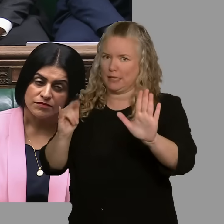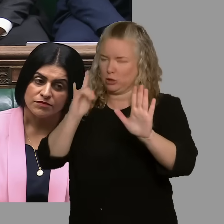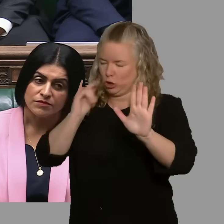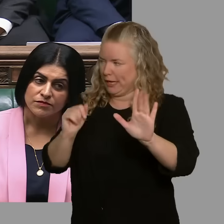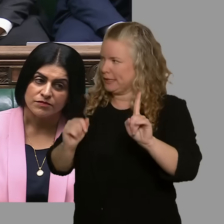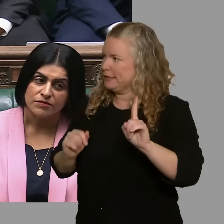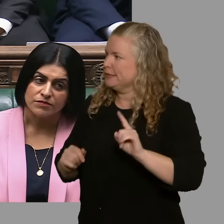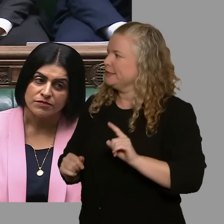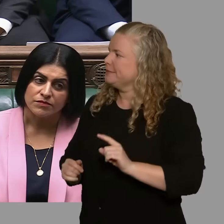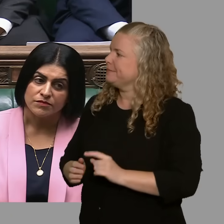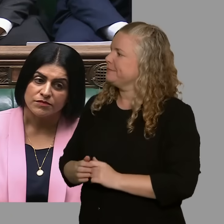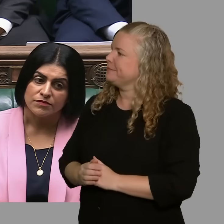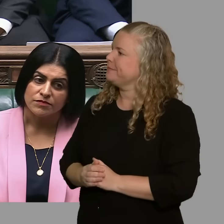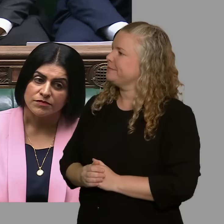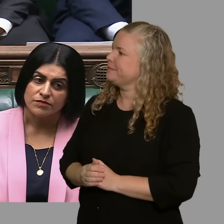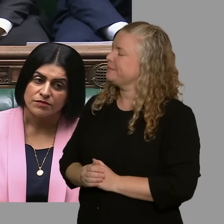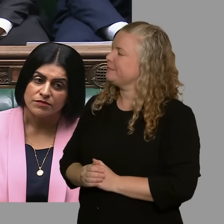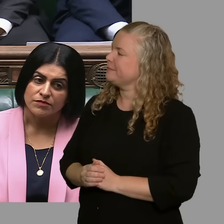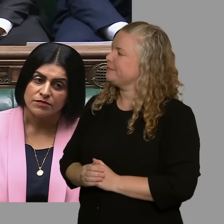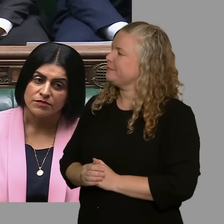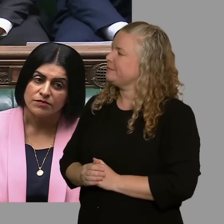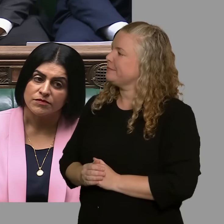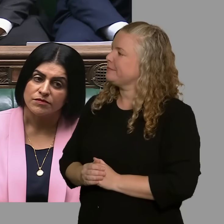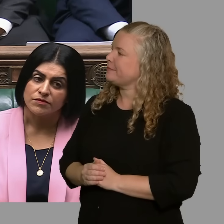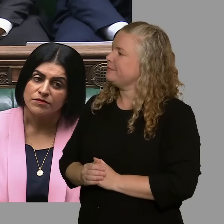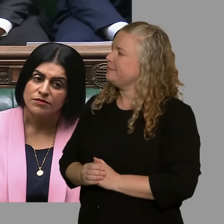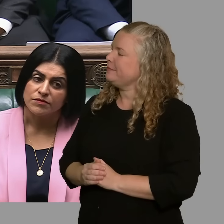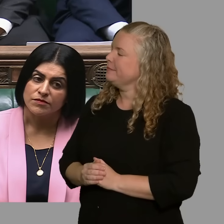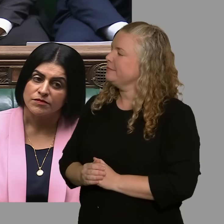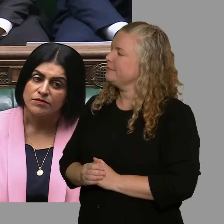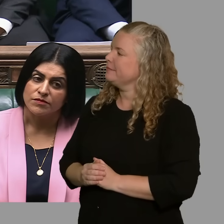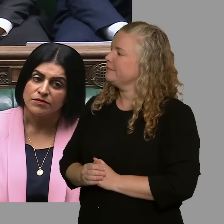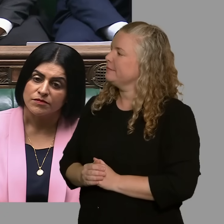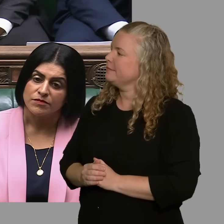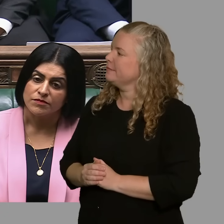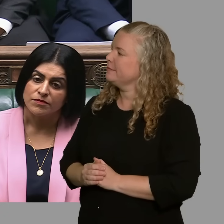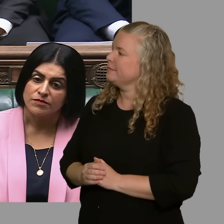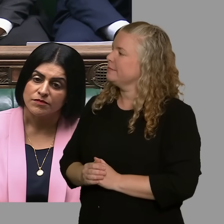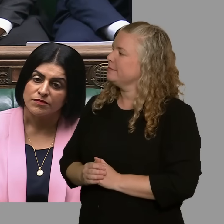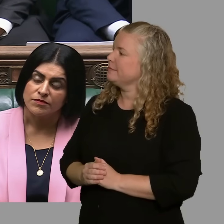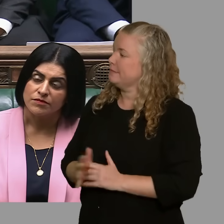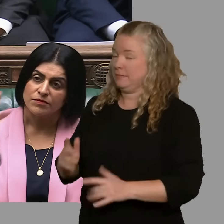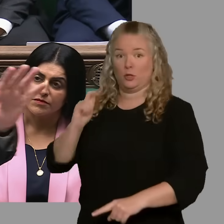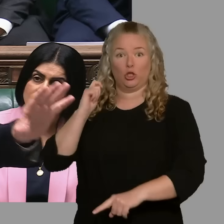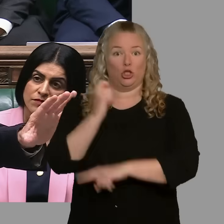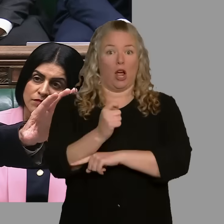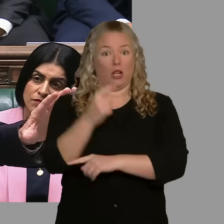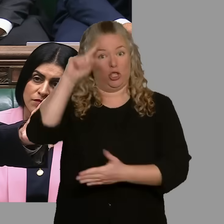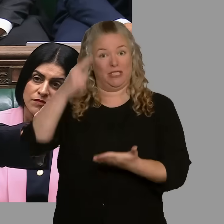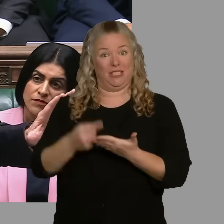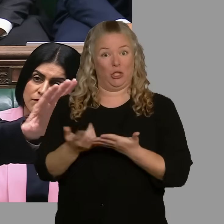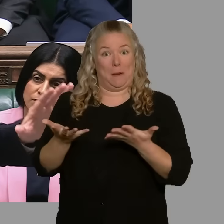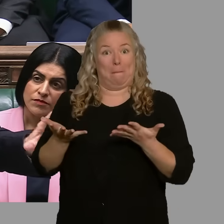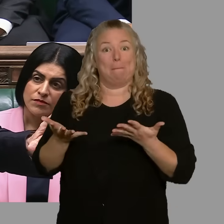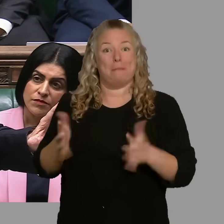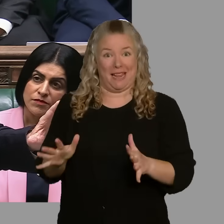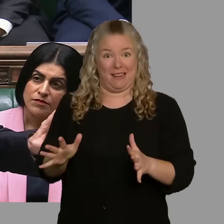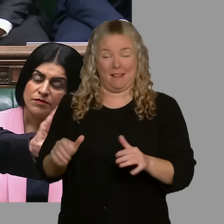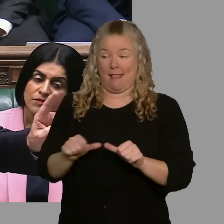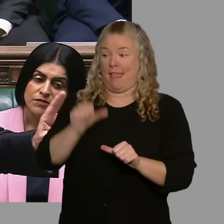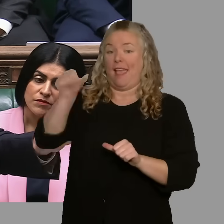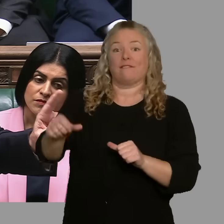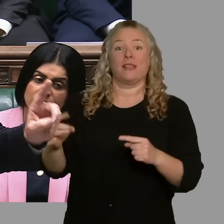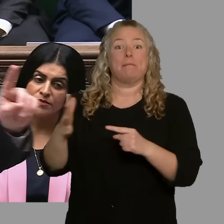the prosecution were very careful about who would then see the witness evidence. I will double-check, Mr. Speaker, exactly